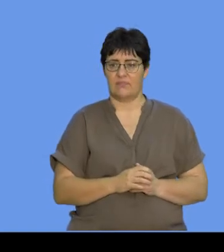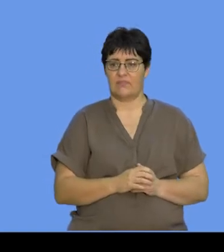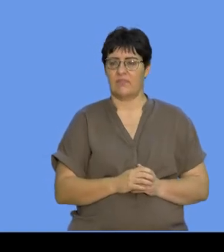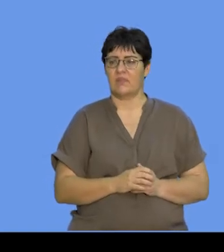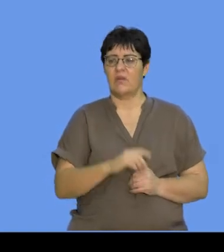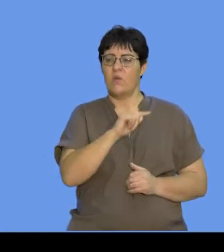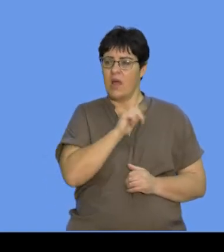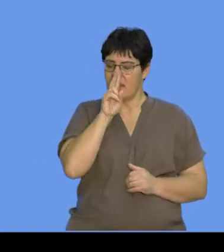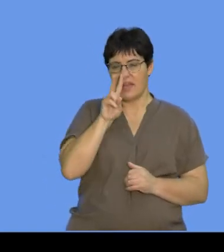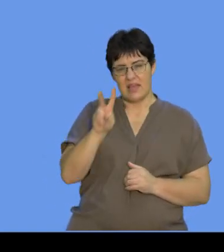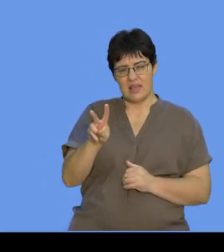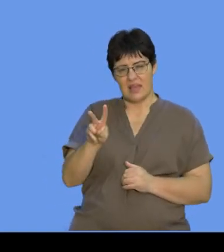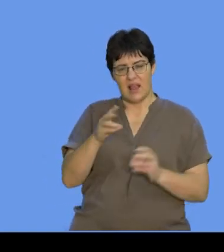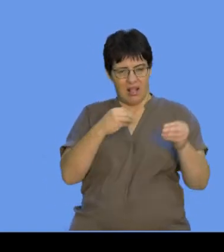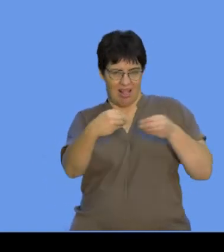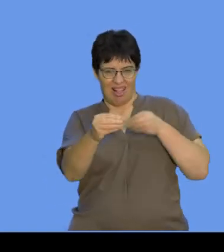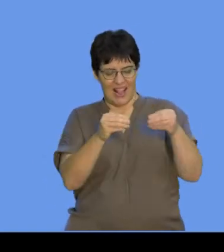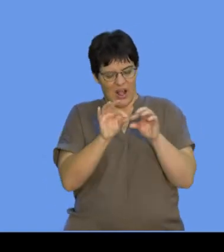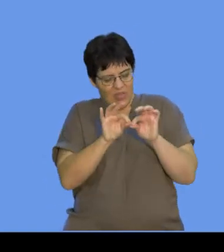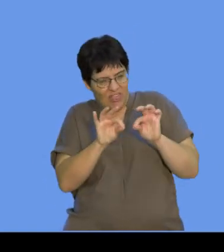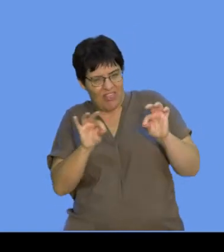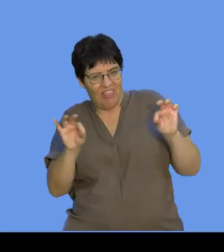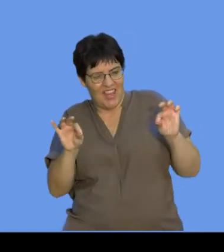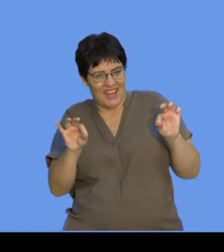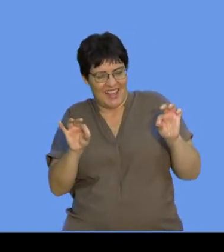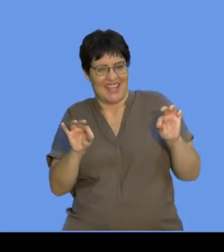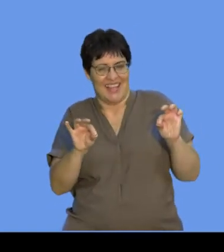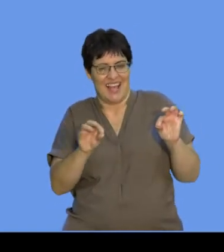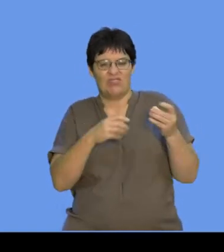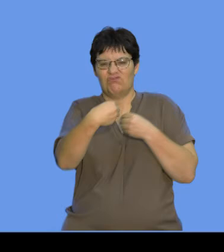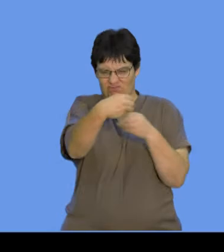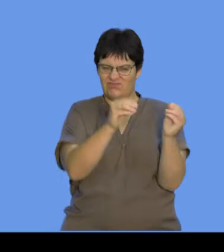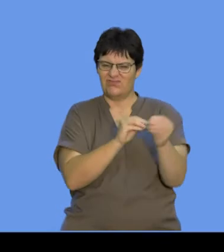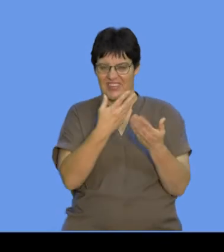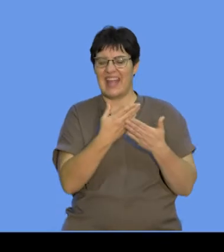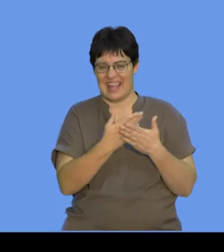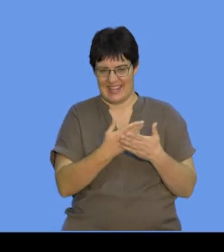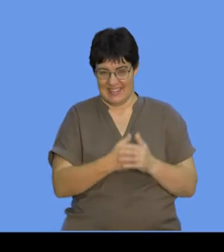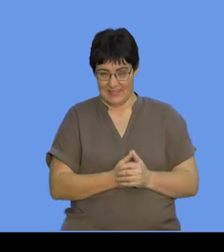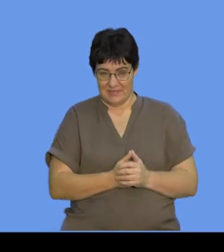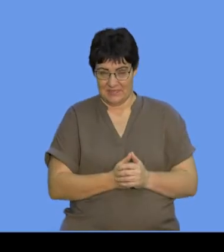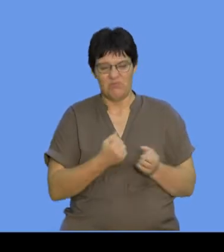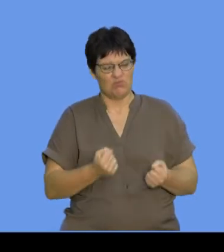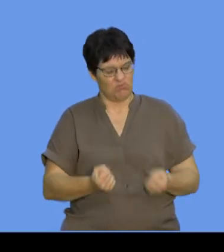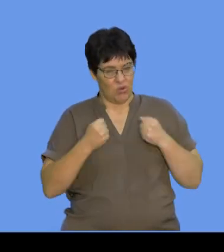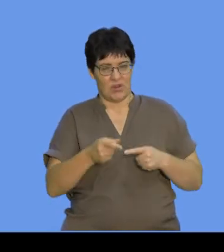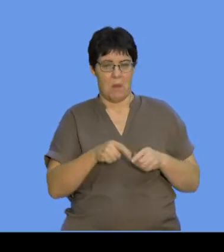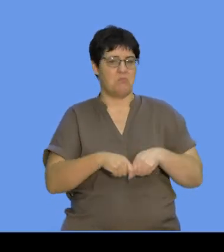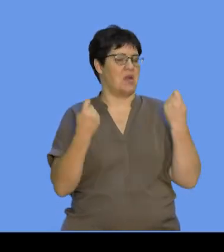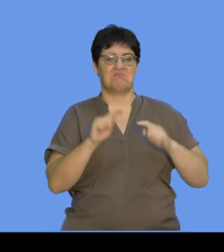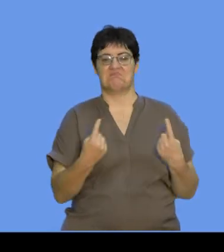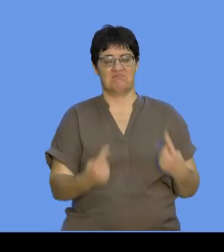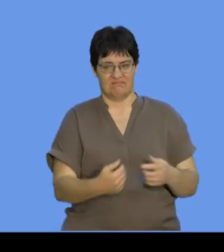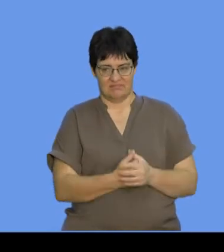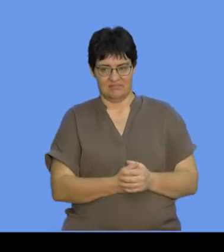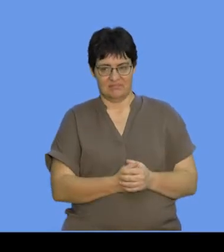the attachment there that we have, which shows that copper can be drawn into fine strands, okay, without breaking. So